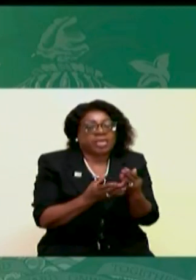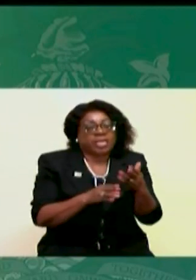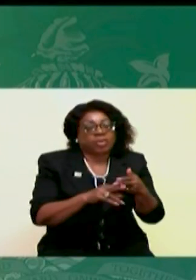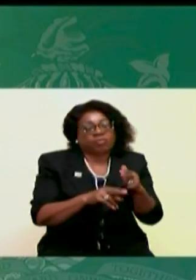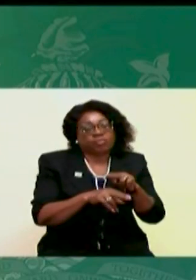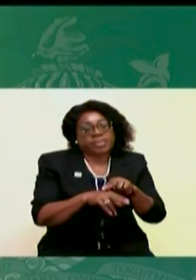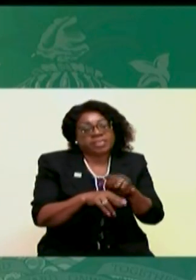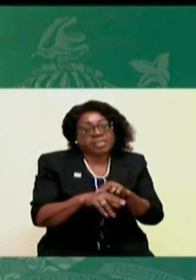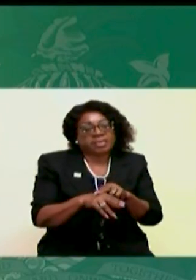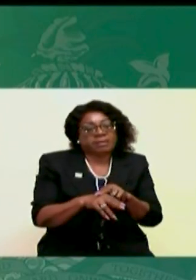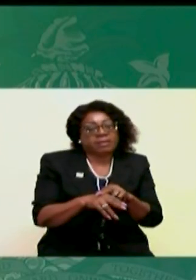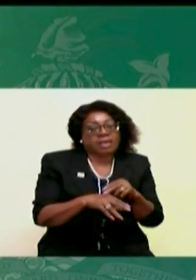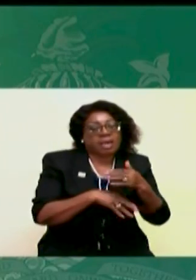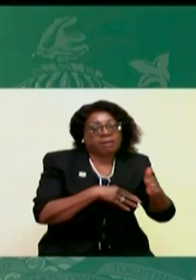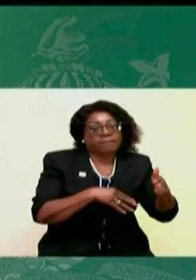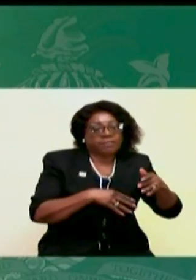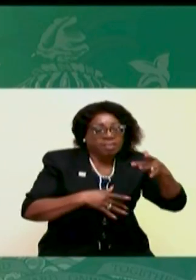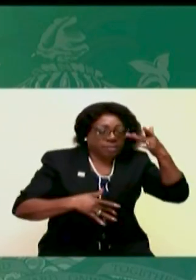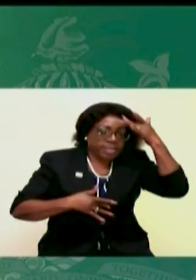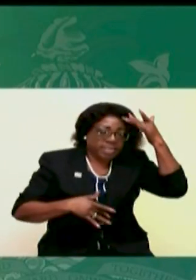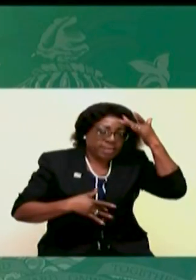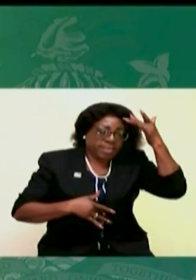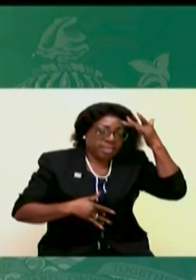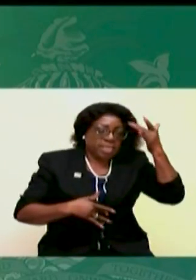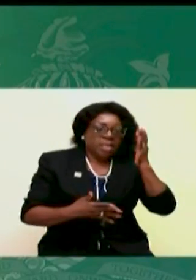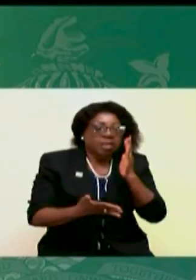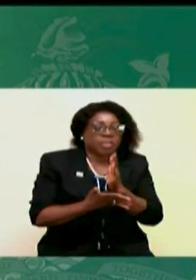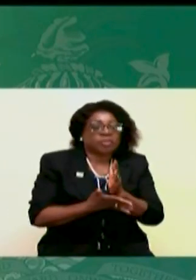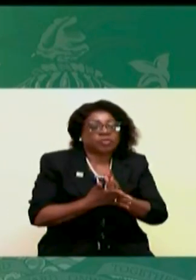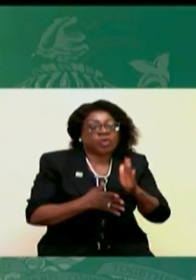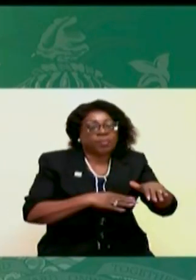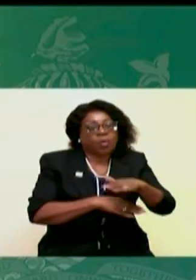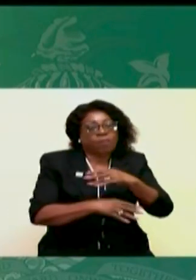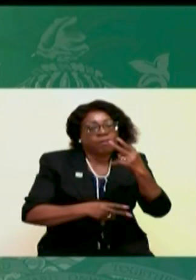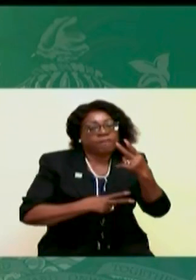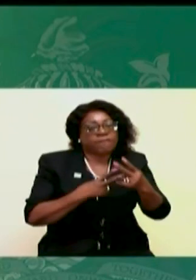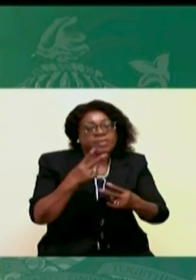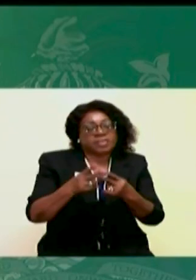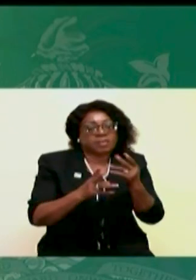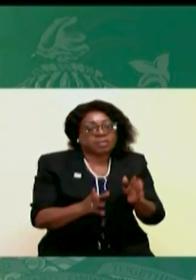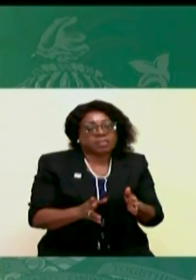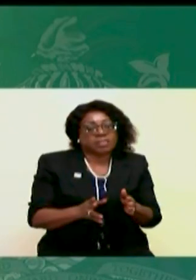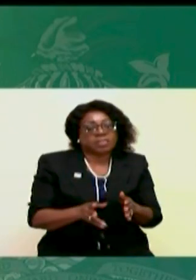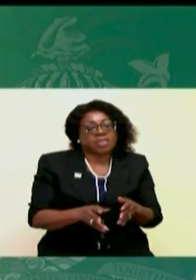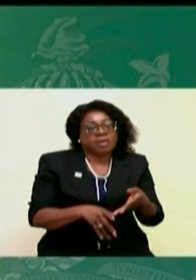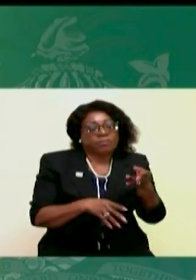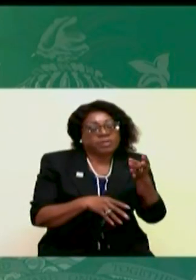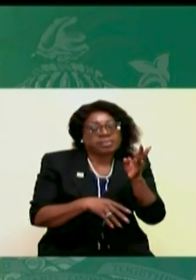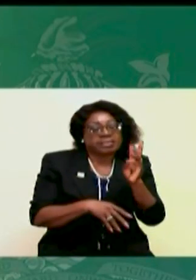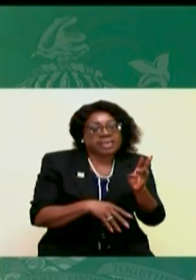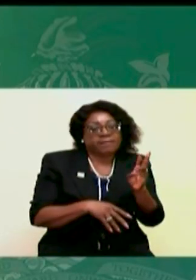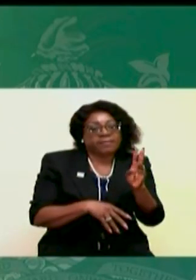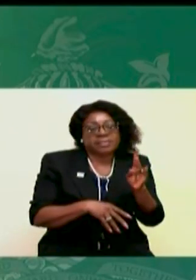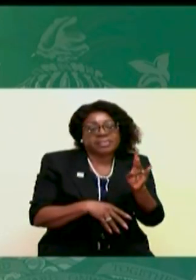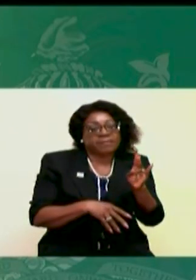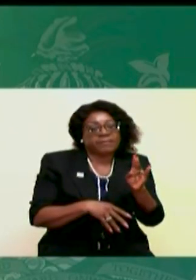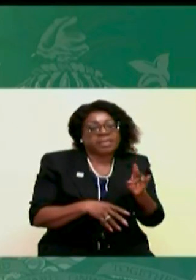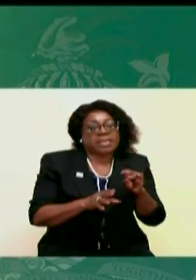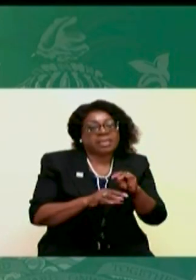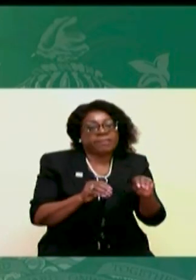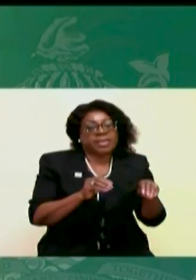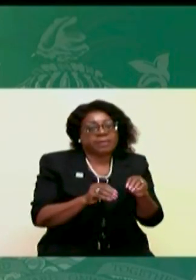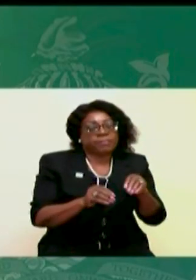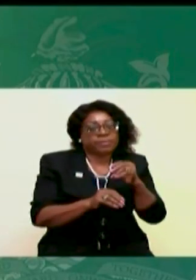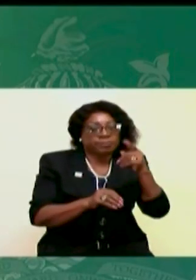the global pandemic. For stopover visitors, the average night stay was 7, and the main purpose was